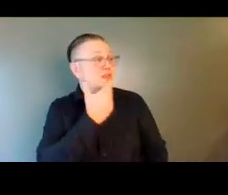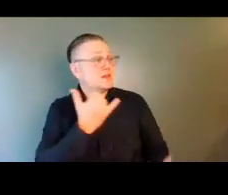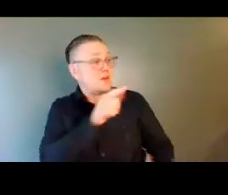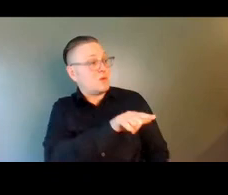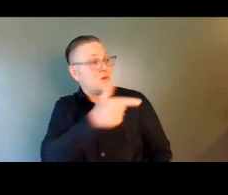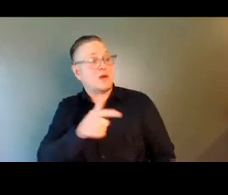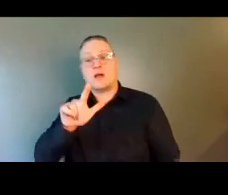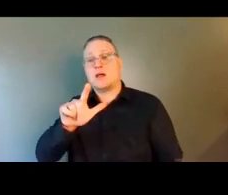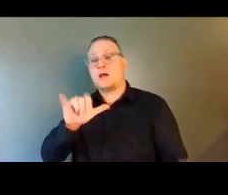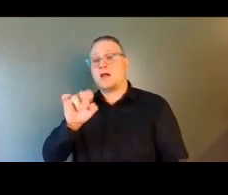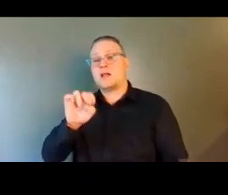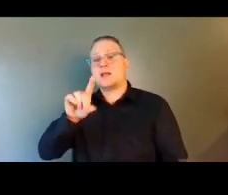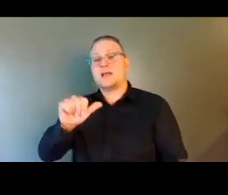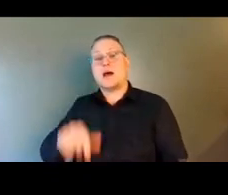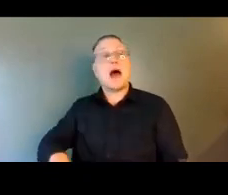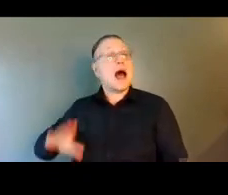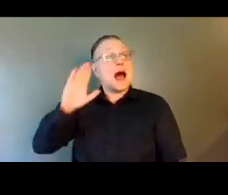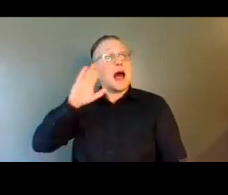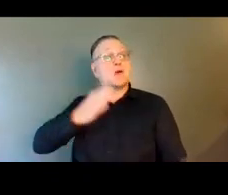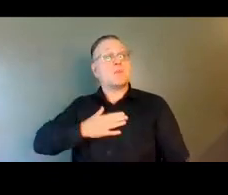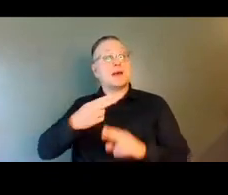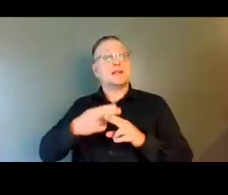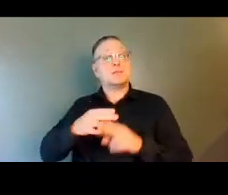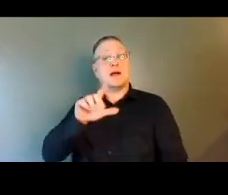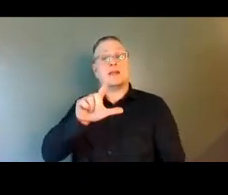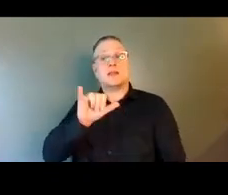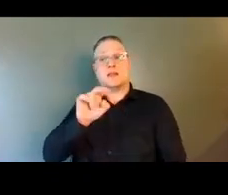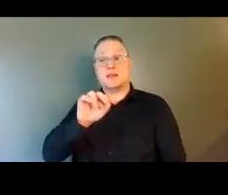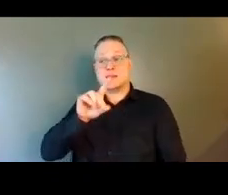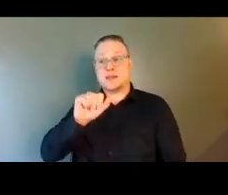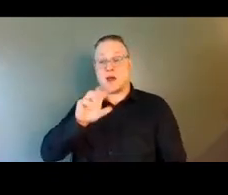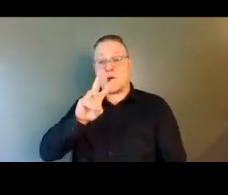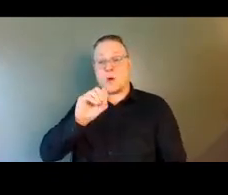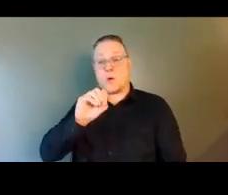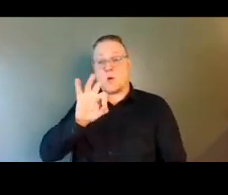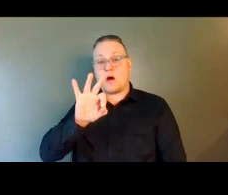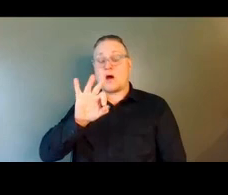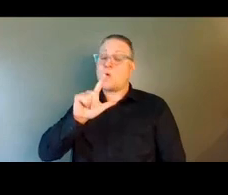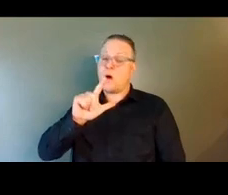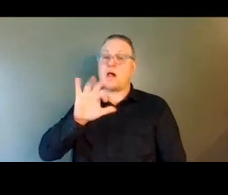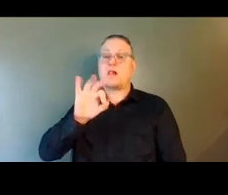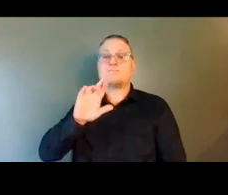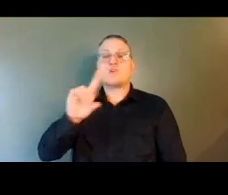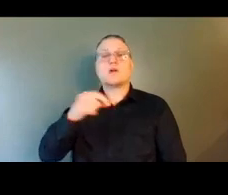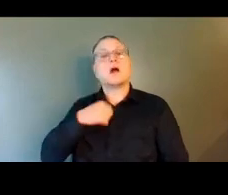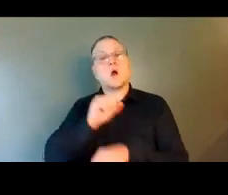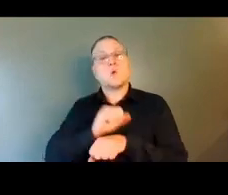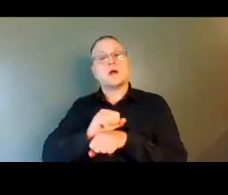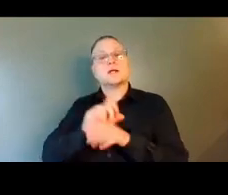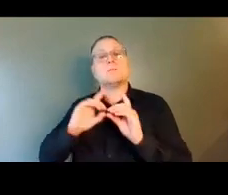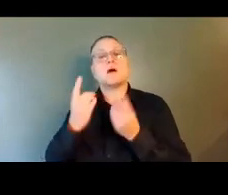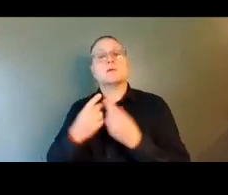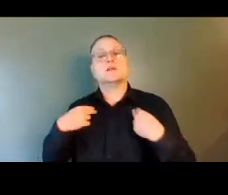Hi, everybody. My name is Linda Wolford, and I work at the Department of Human Services as an interagency coordinator